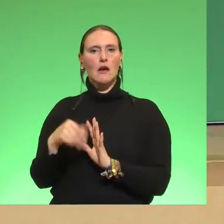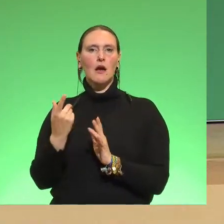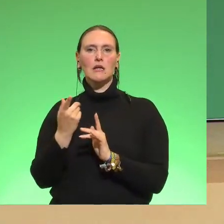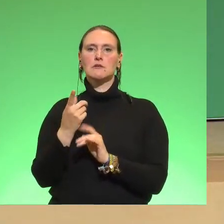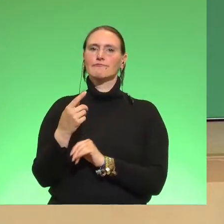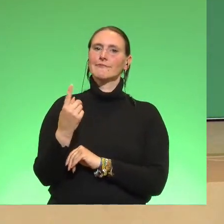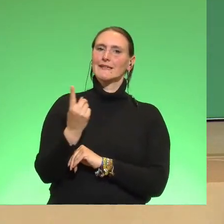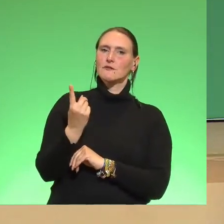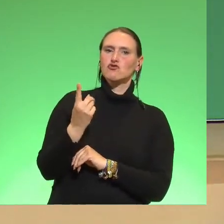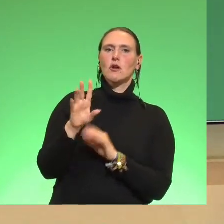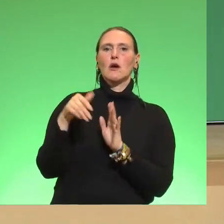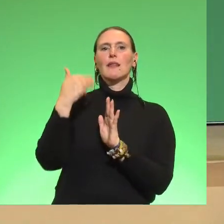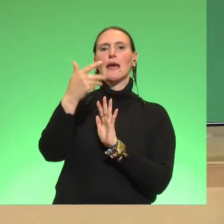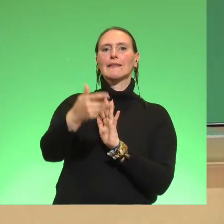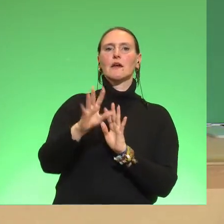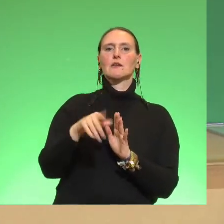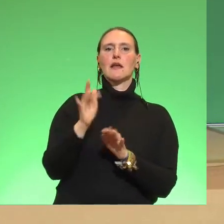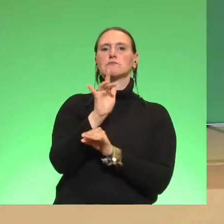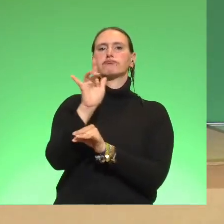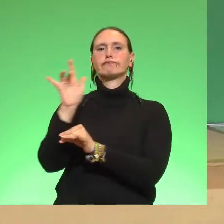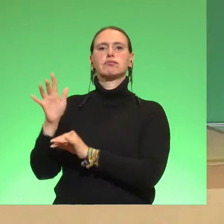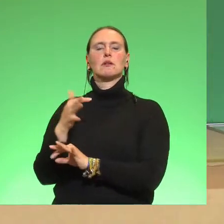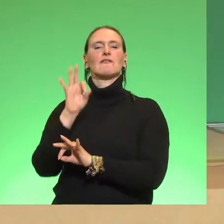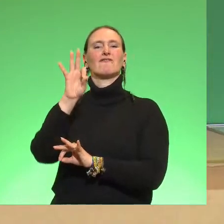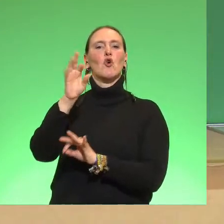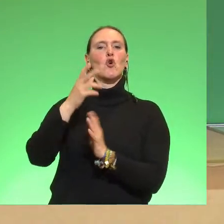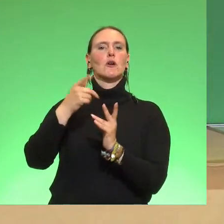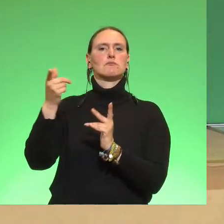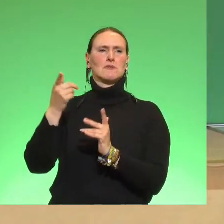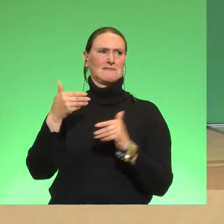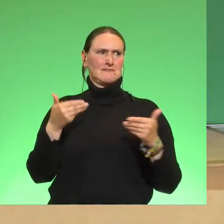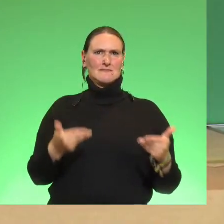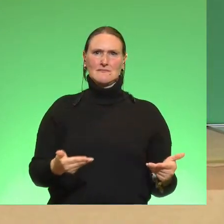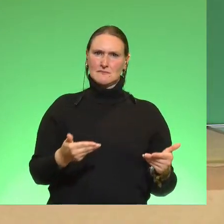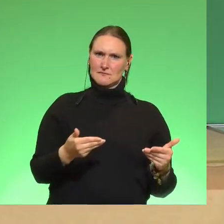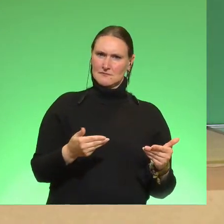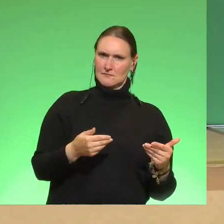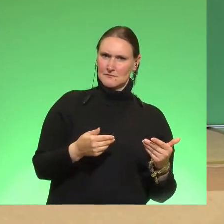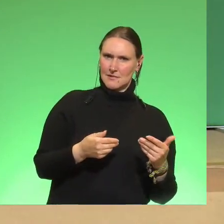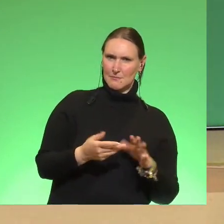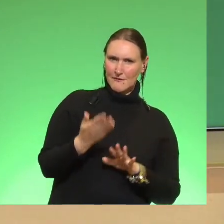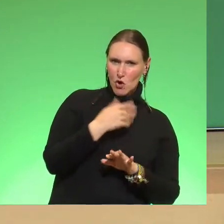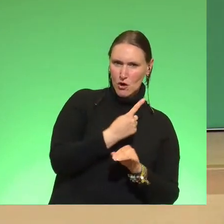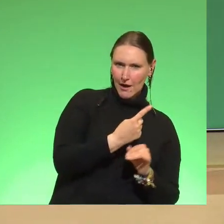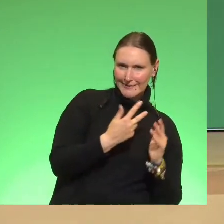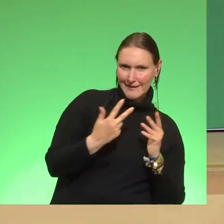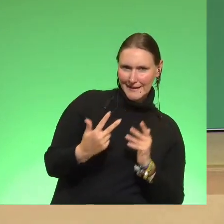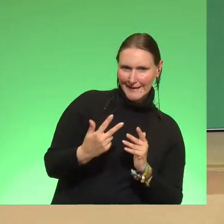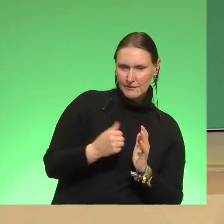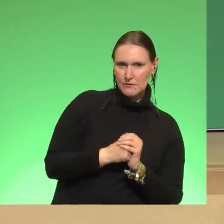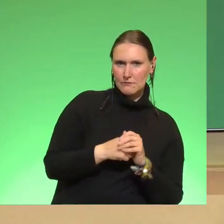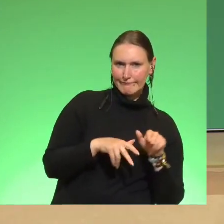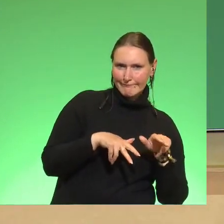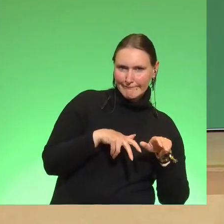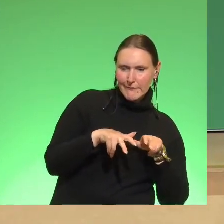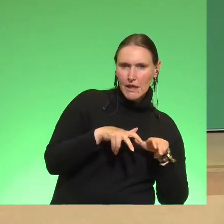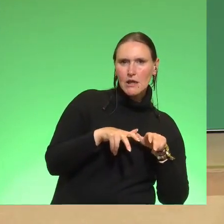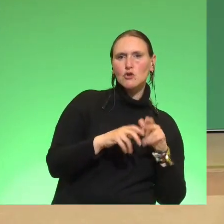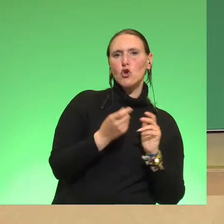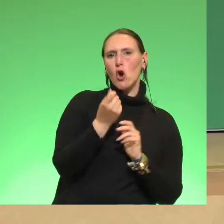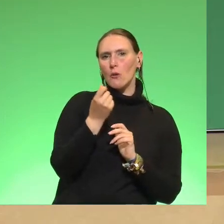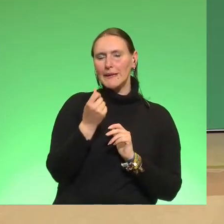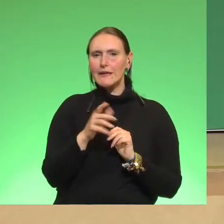curator. They came to being in the 18th century in Europe, alongside economic improvement of